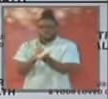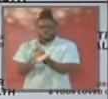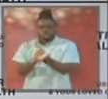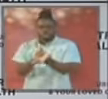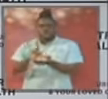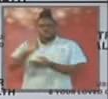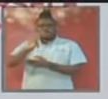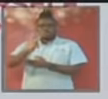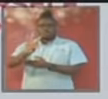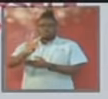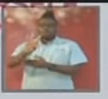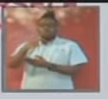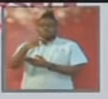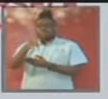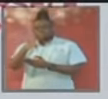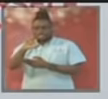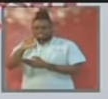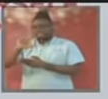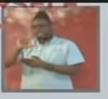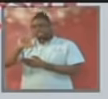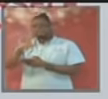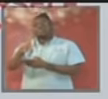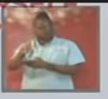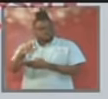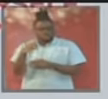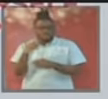and Tobago in this vaccine rollout.